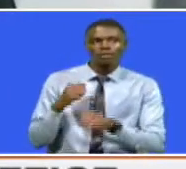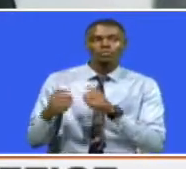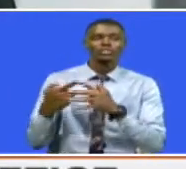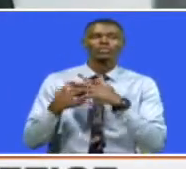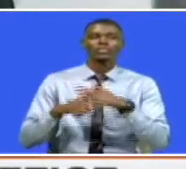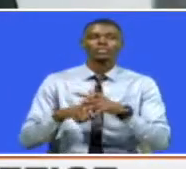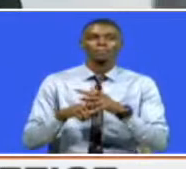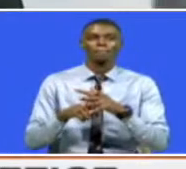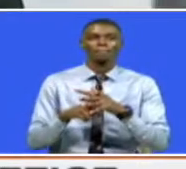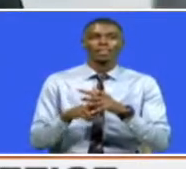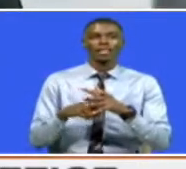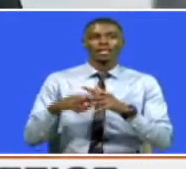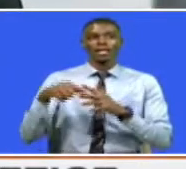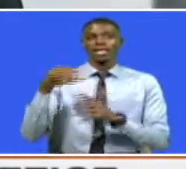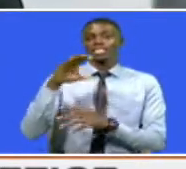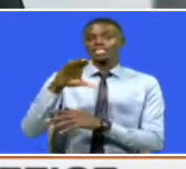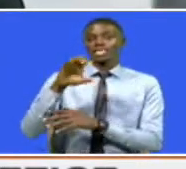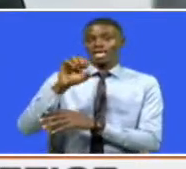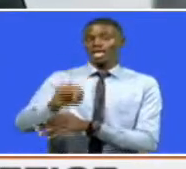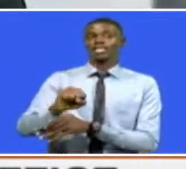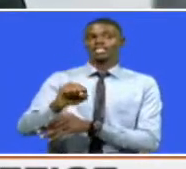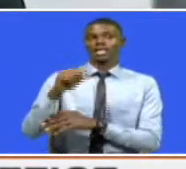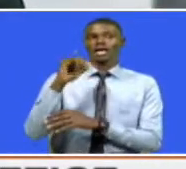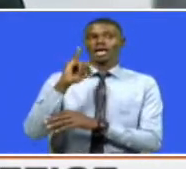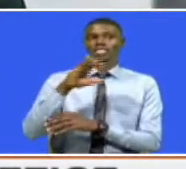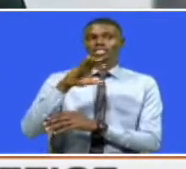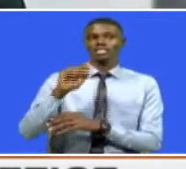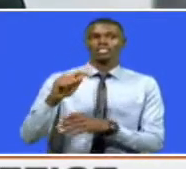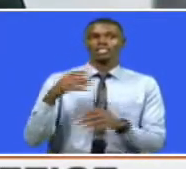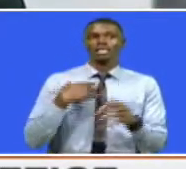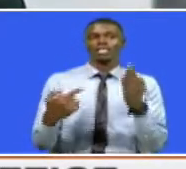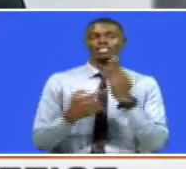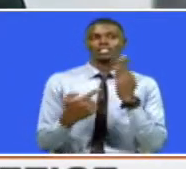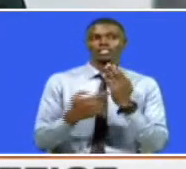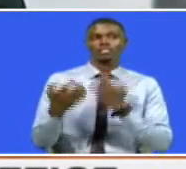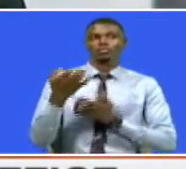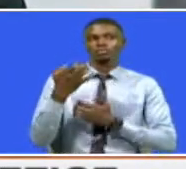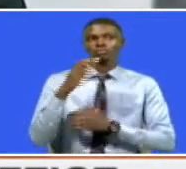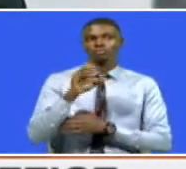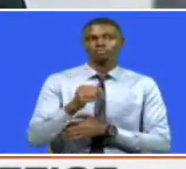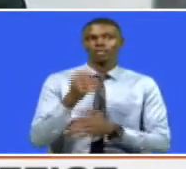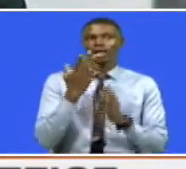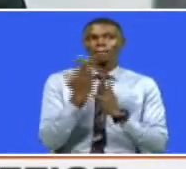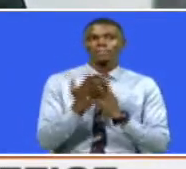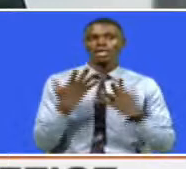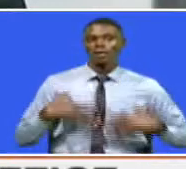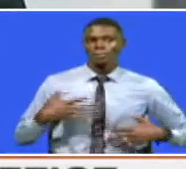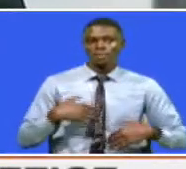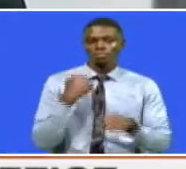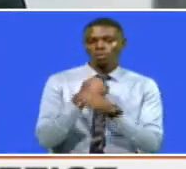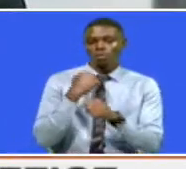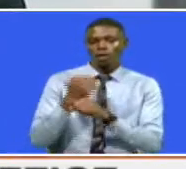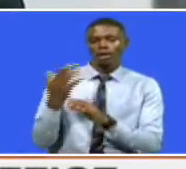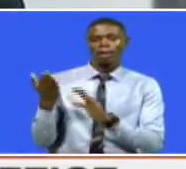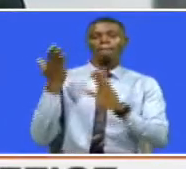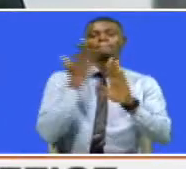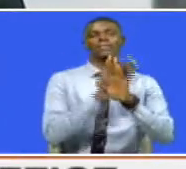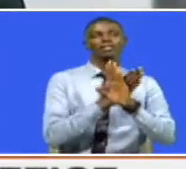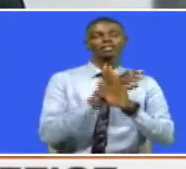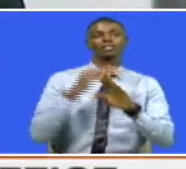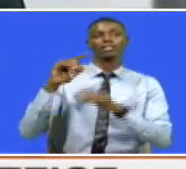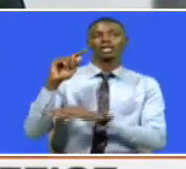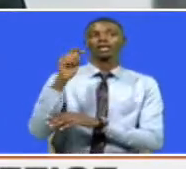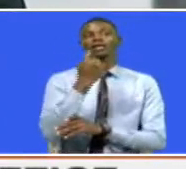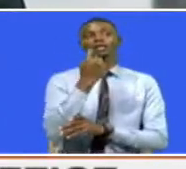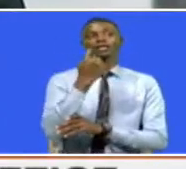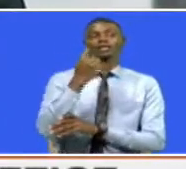with? The cabinet secretary for ICT and digital economy, Eliud Owalo, was among the people who were working behind the scenes in the Kenya Kwanza